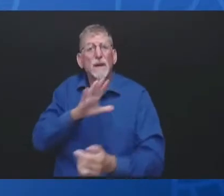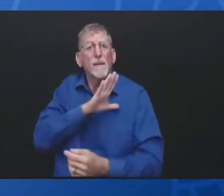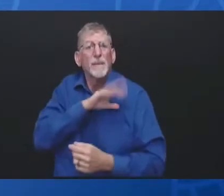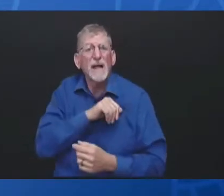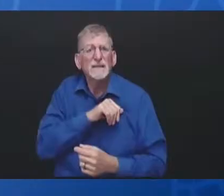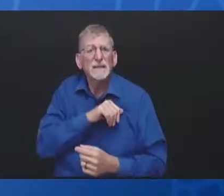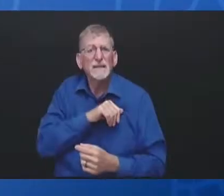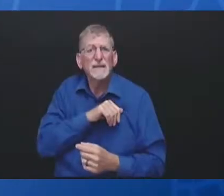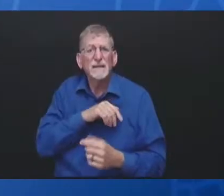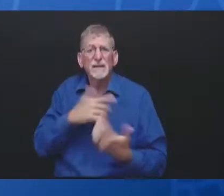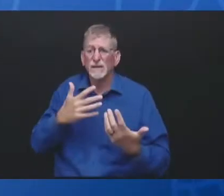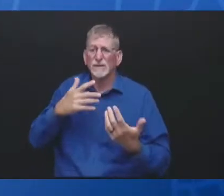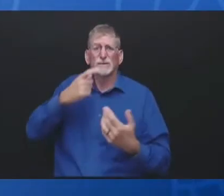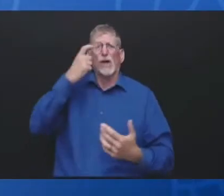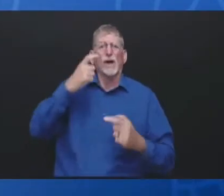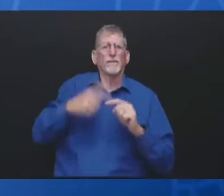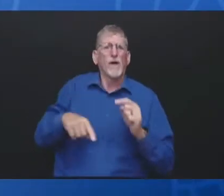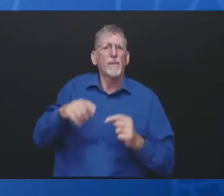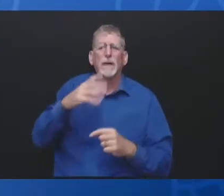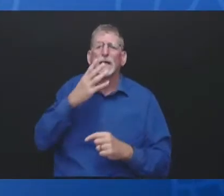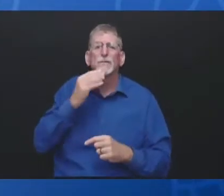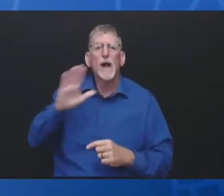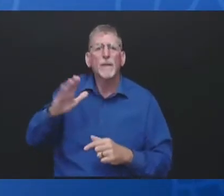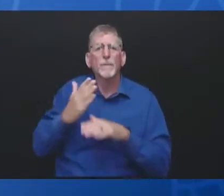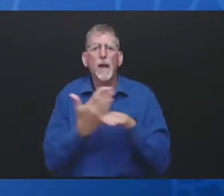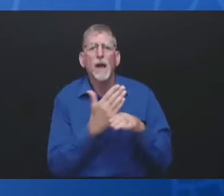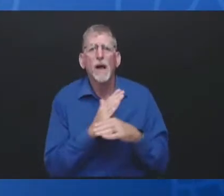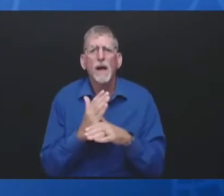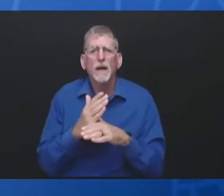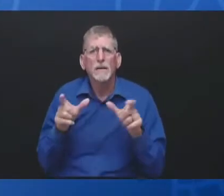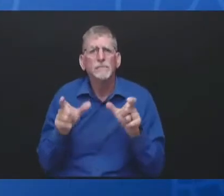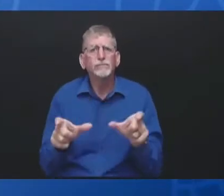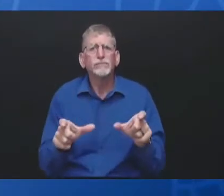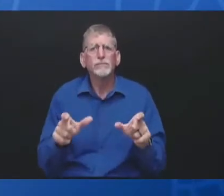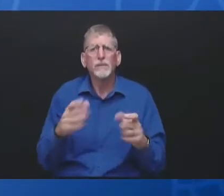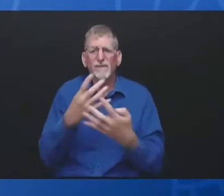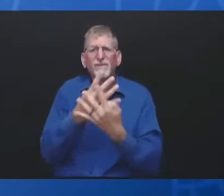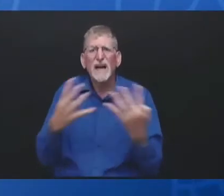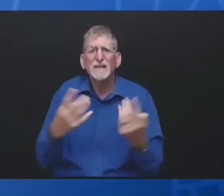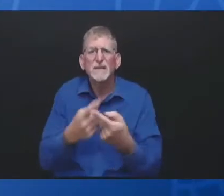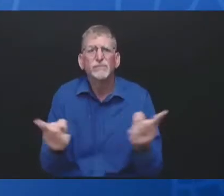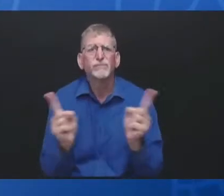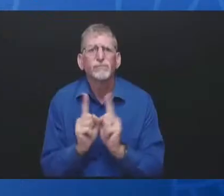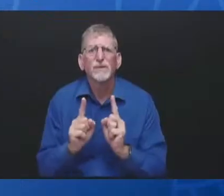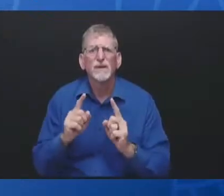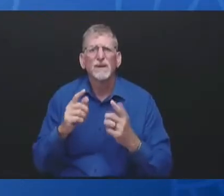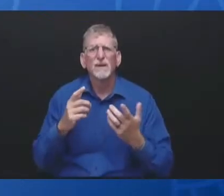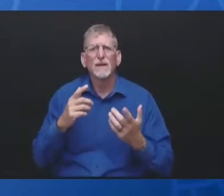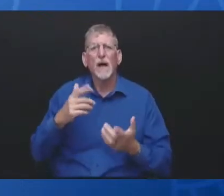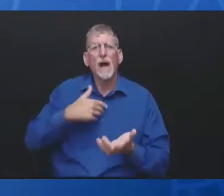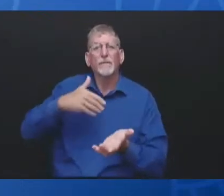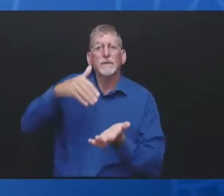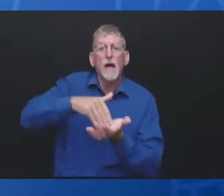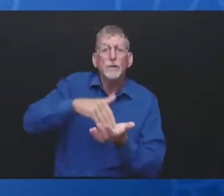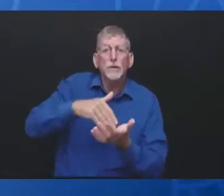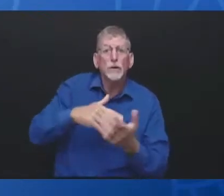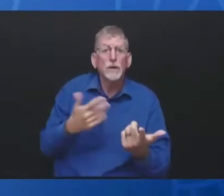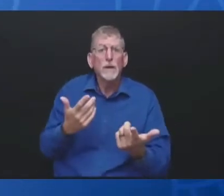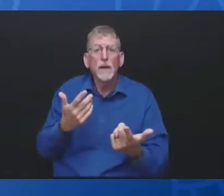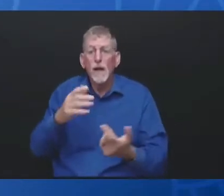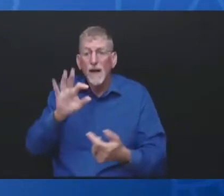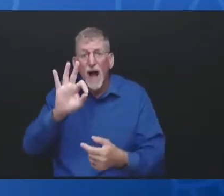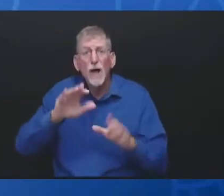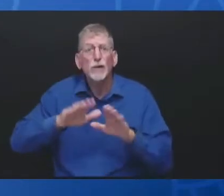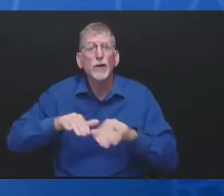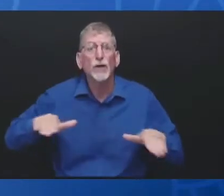today. A doctor who saw 9 of her children killed by Israeli bombs. All the while, this